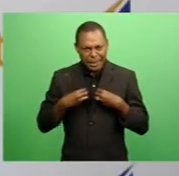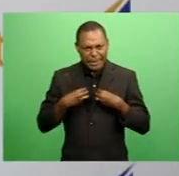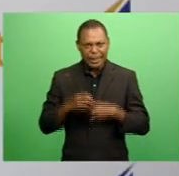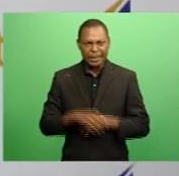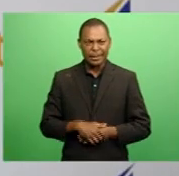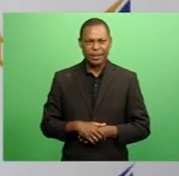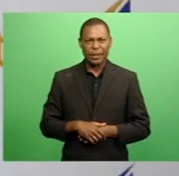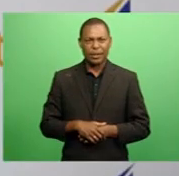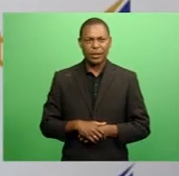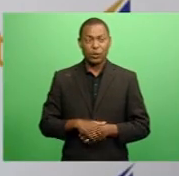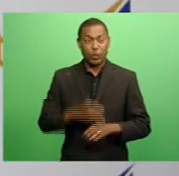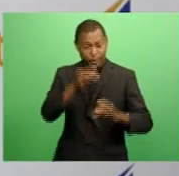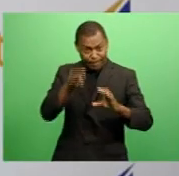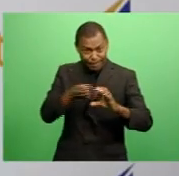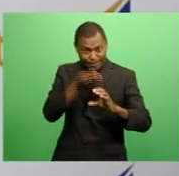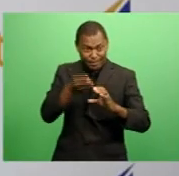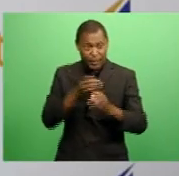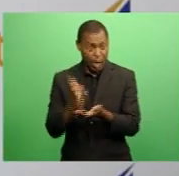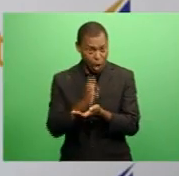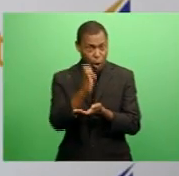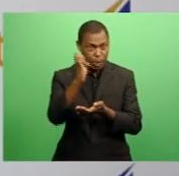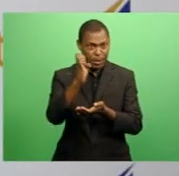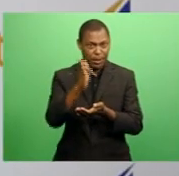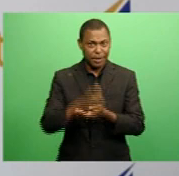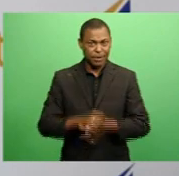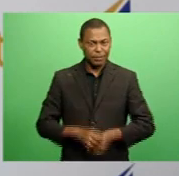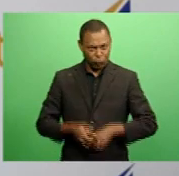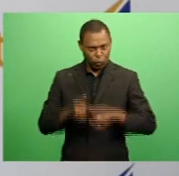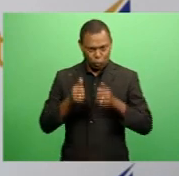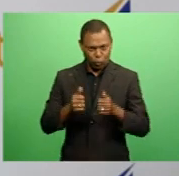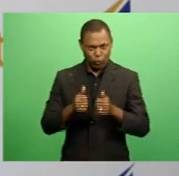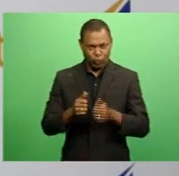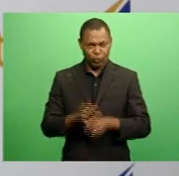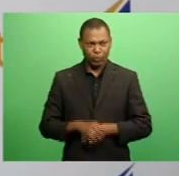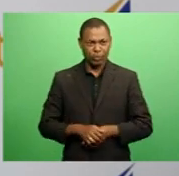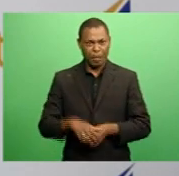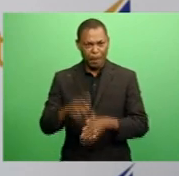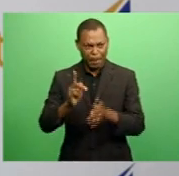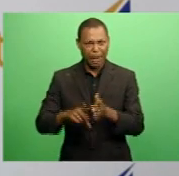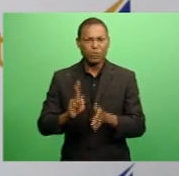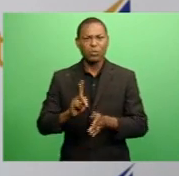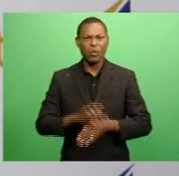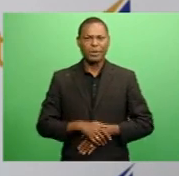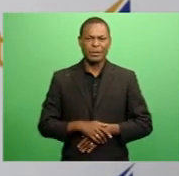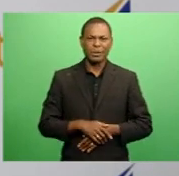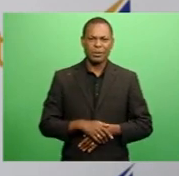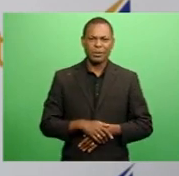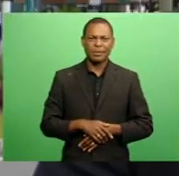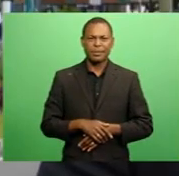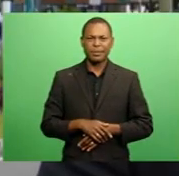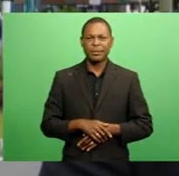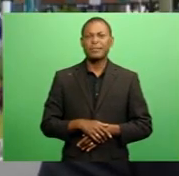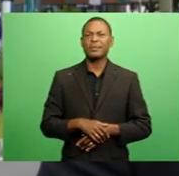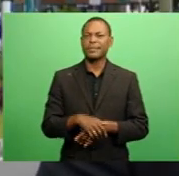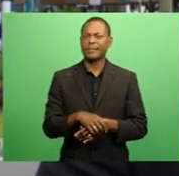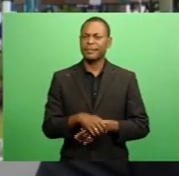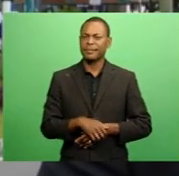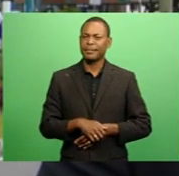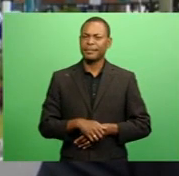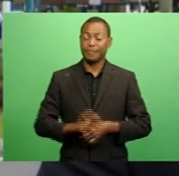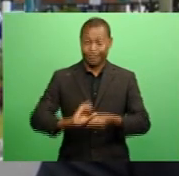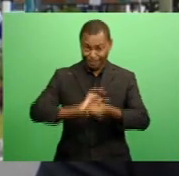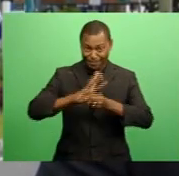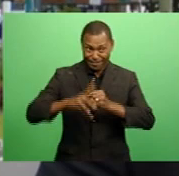is going to be obviously an opportunity, the sector for us that will lead us from recovery to sustainability. The pandemic